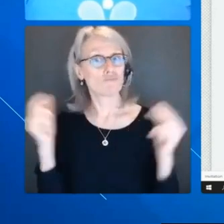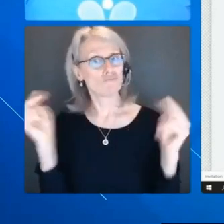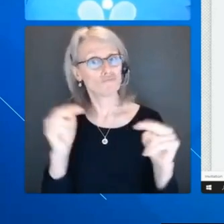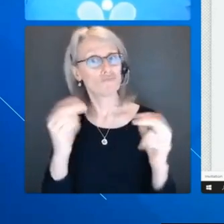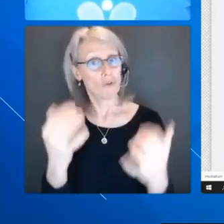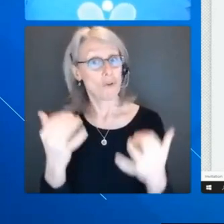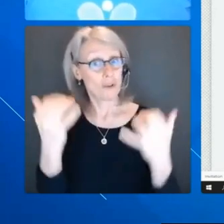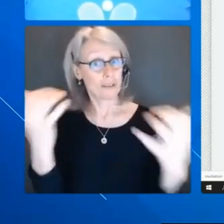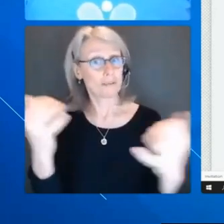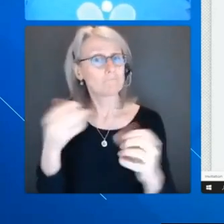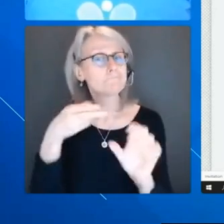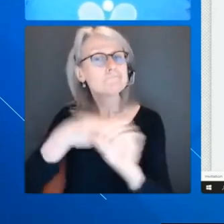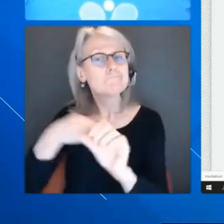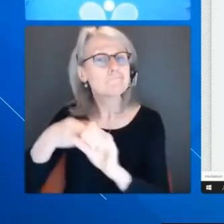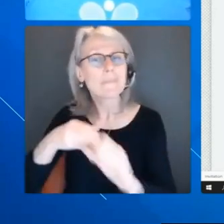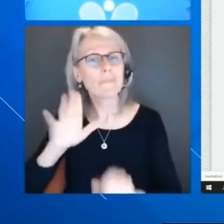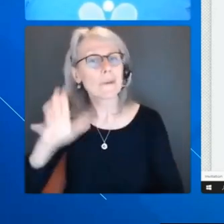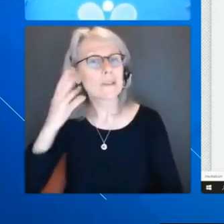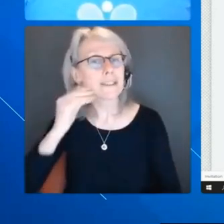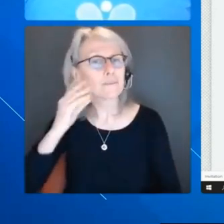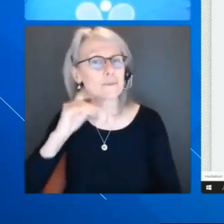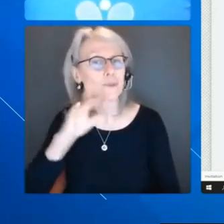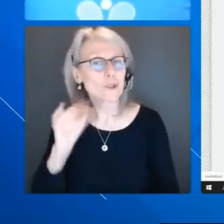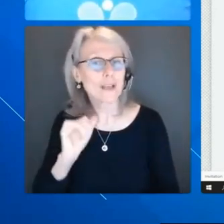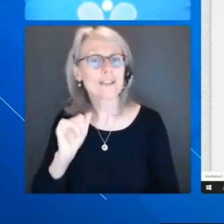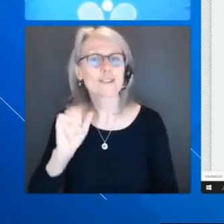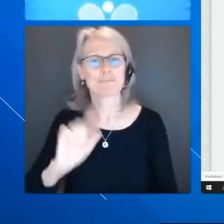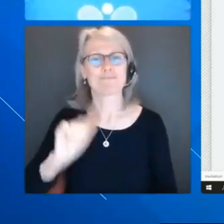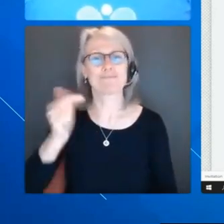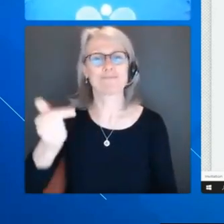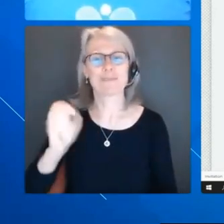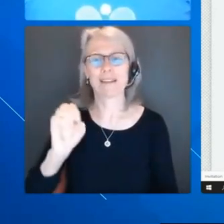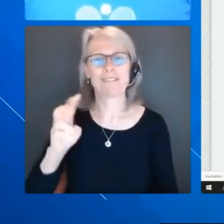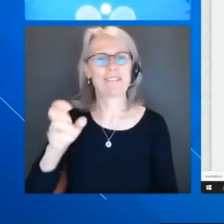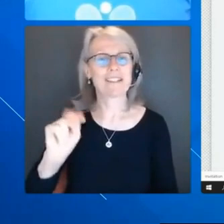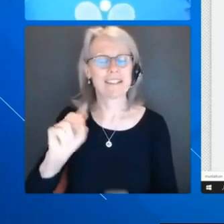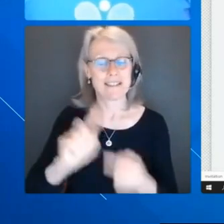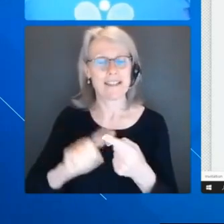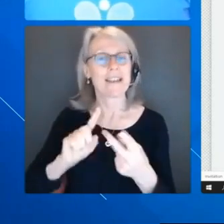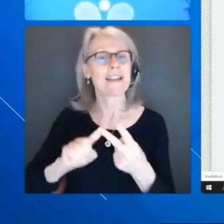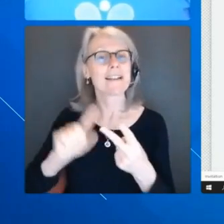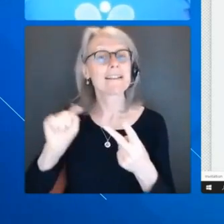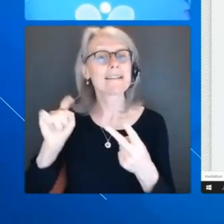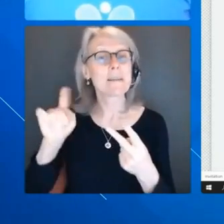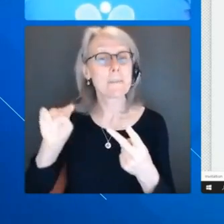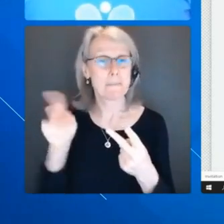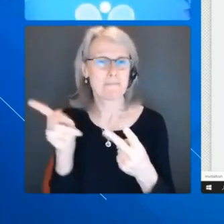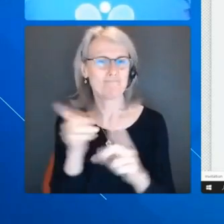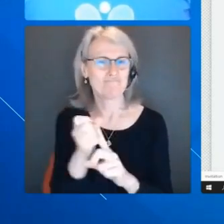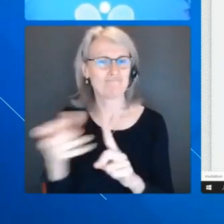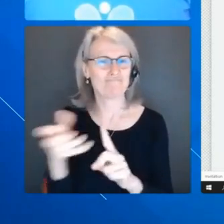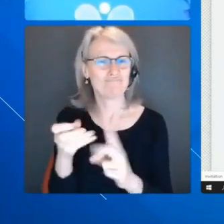so I'm going to pass it over to my colleagues, Evelyn and Tim, who will really be able to showcase this a little bit more.